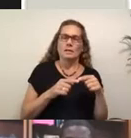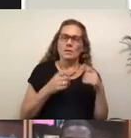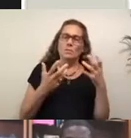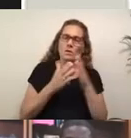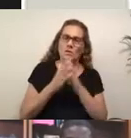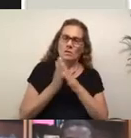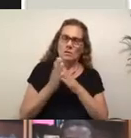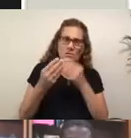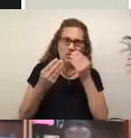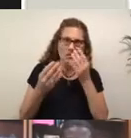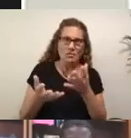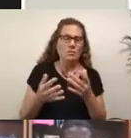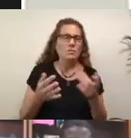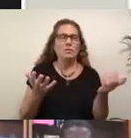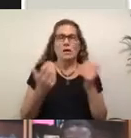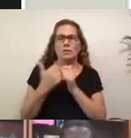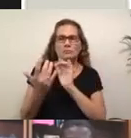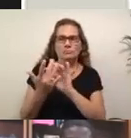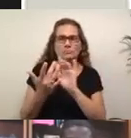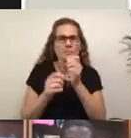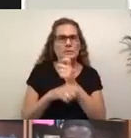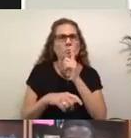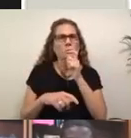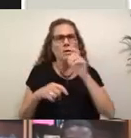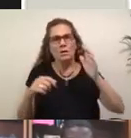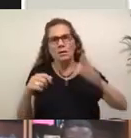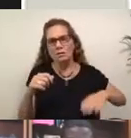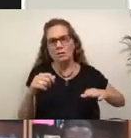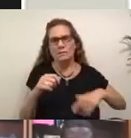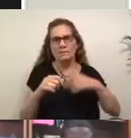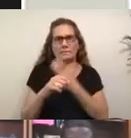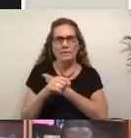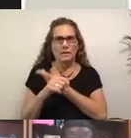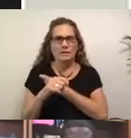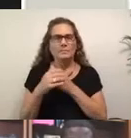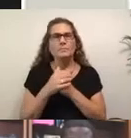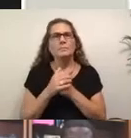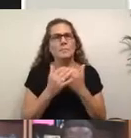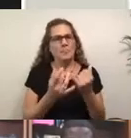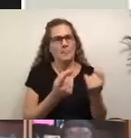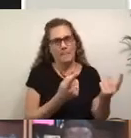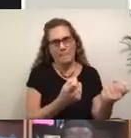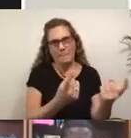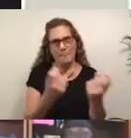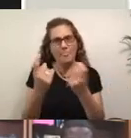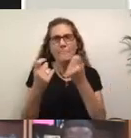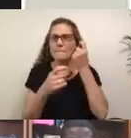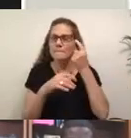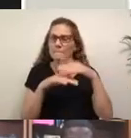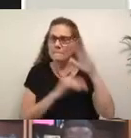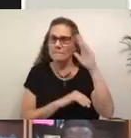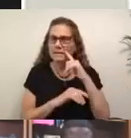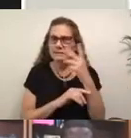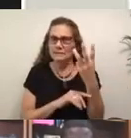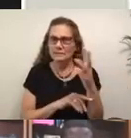Sun Consultants is now recruiting Milwaukee County residents age 16 and up. You can make between $17 to $25